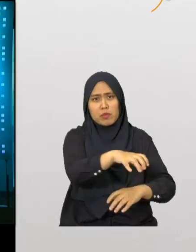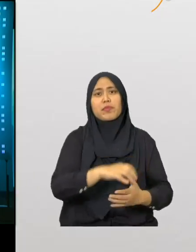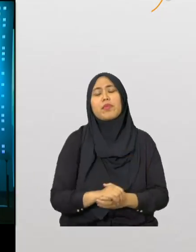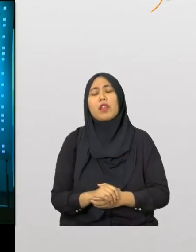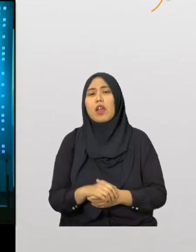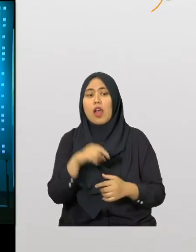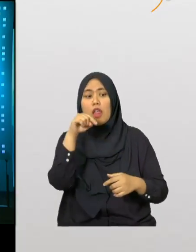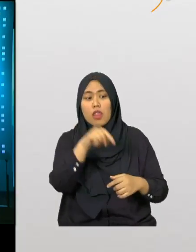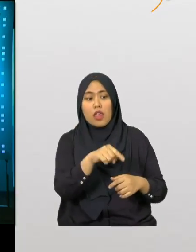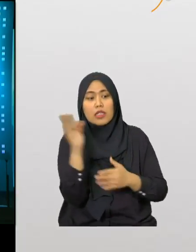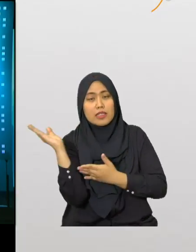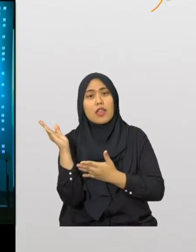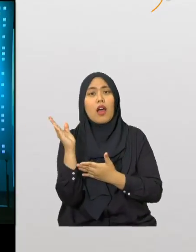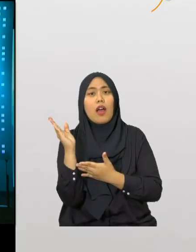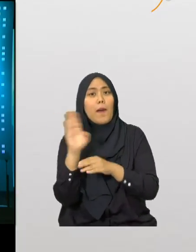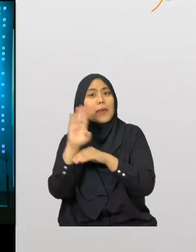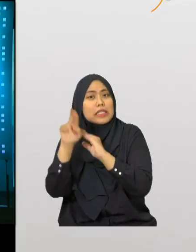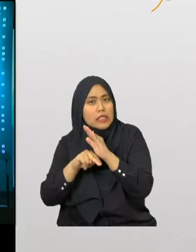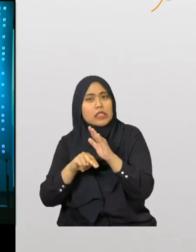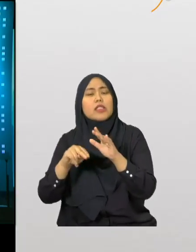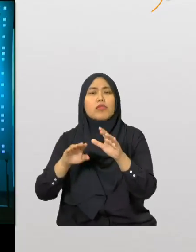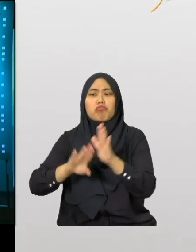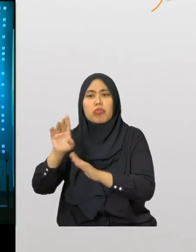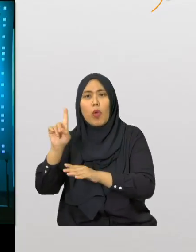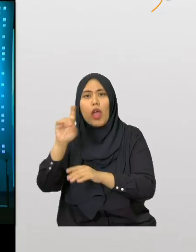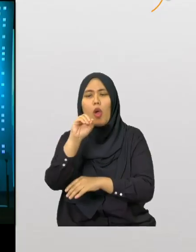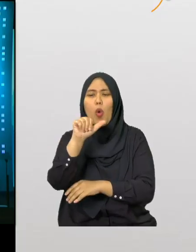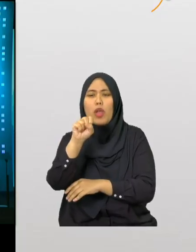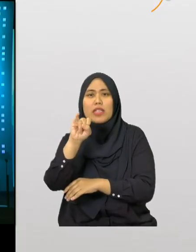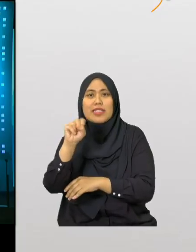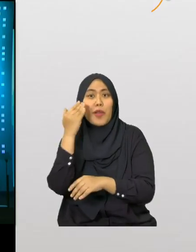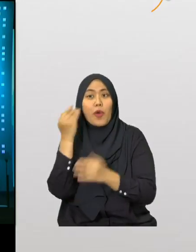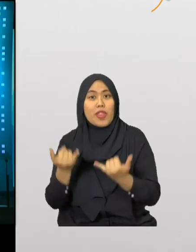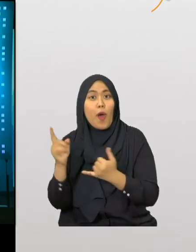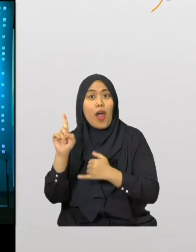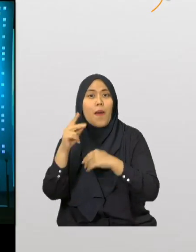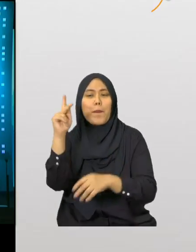This is a commercial development, it's Oasis, the Punggol Polyclinic is there.